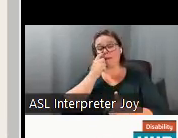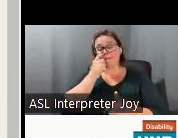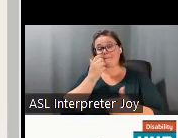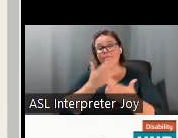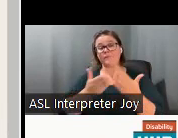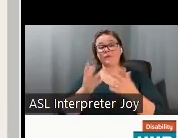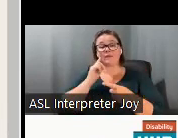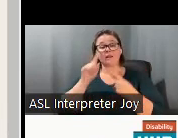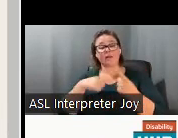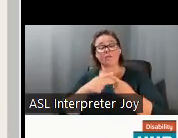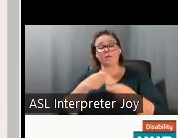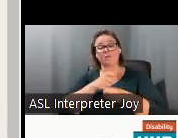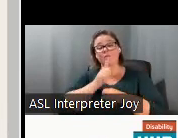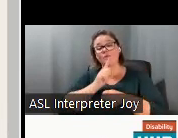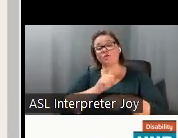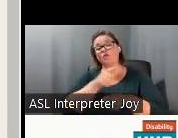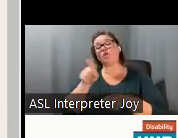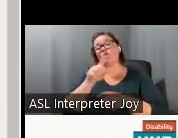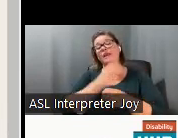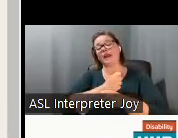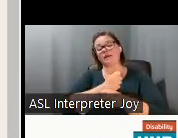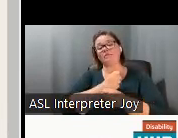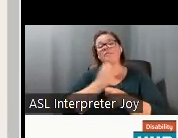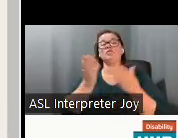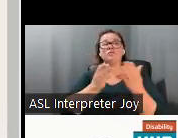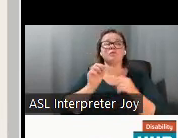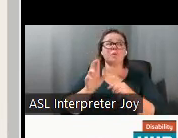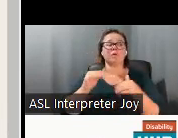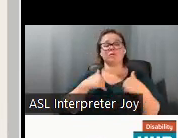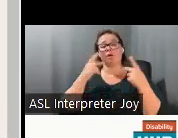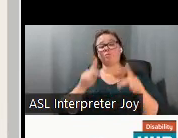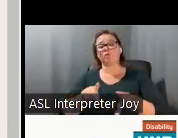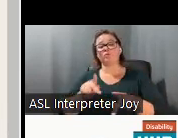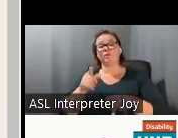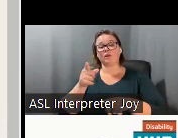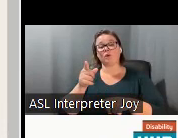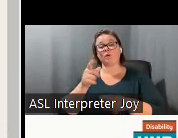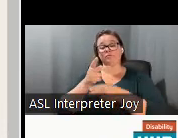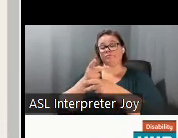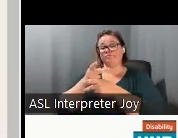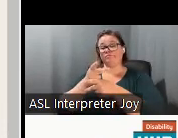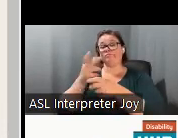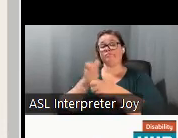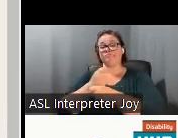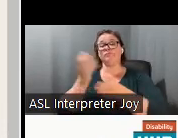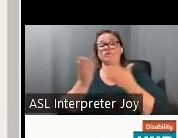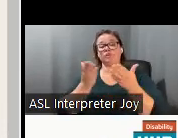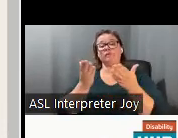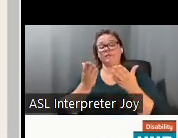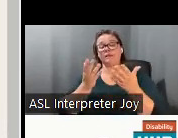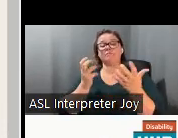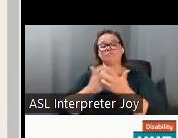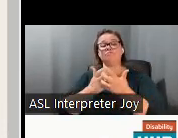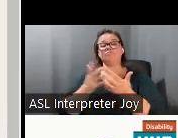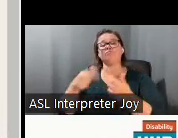make sure that you're getting the services, or the young person that you care about is getting the services that they want